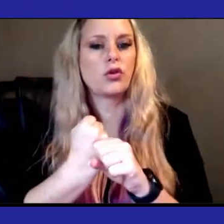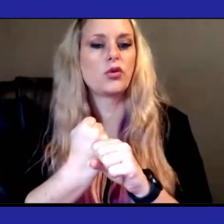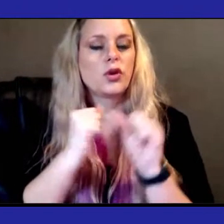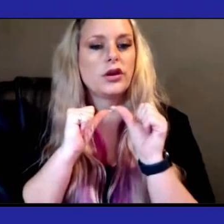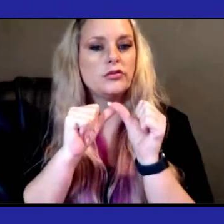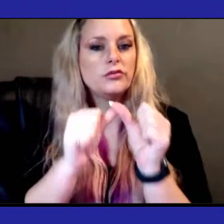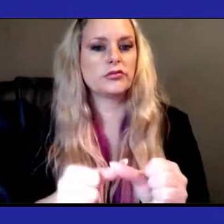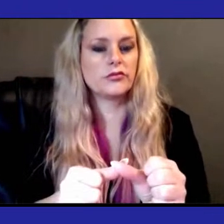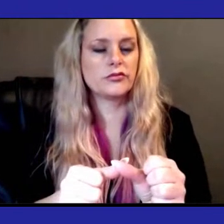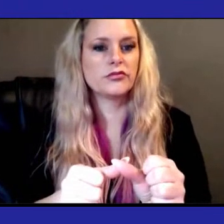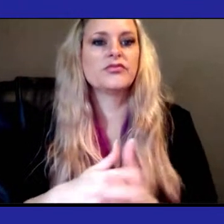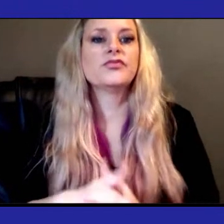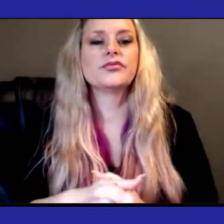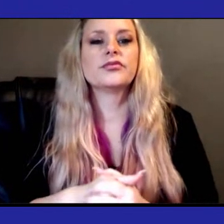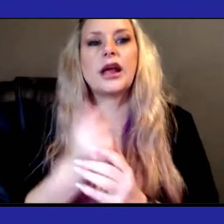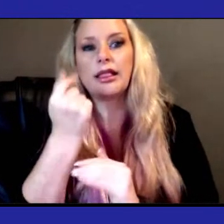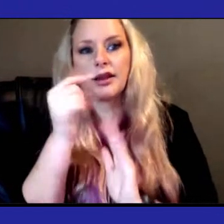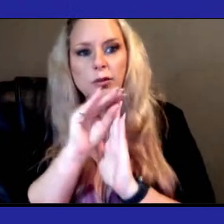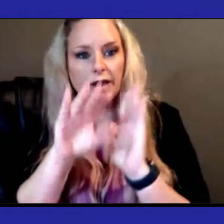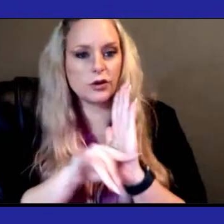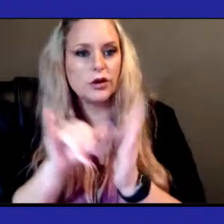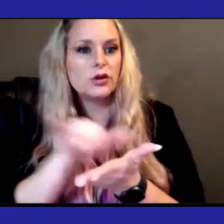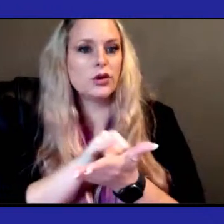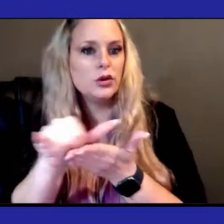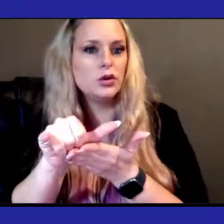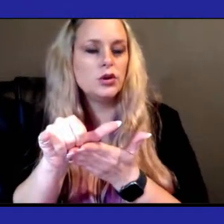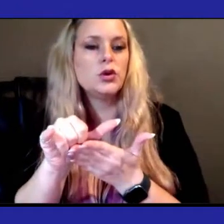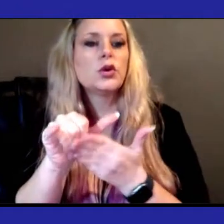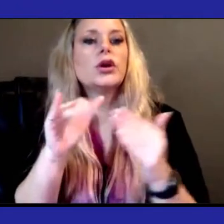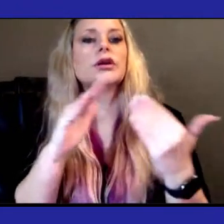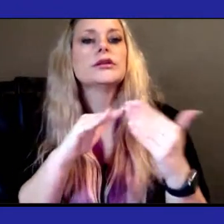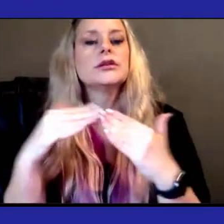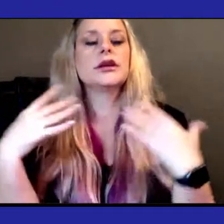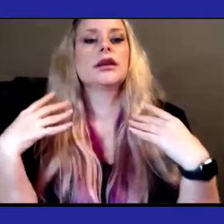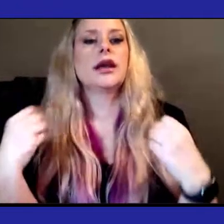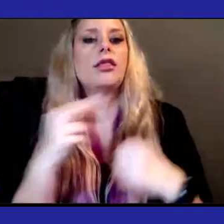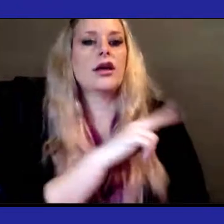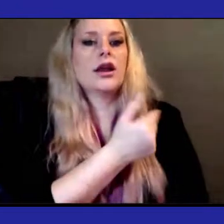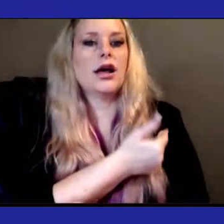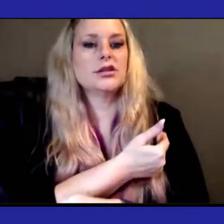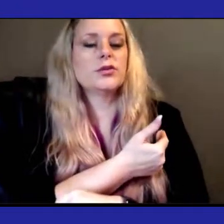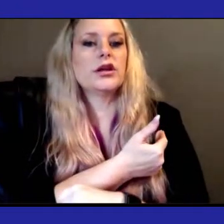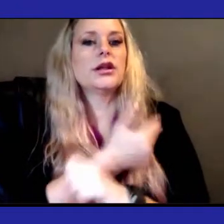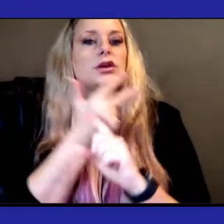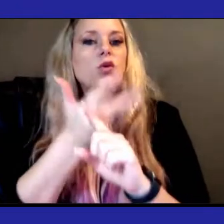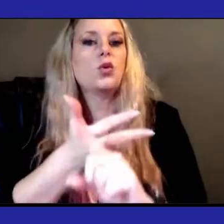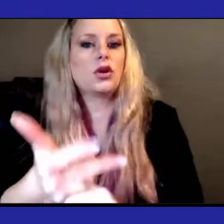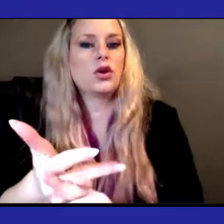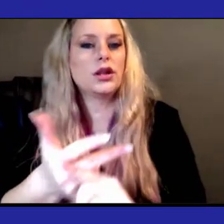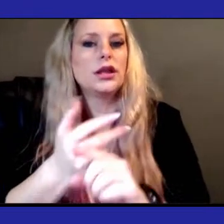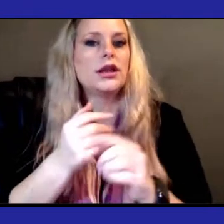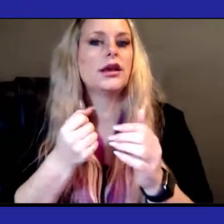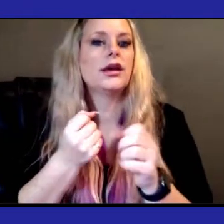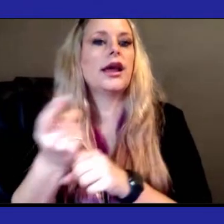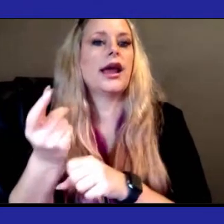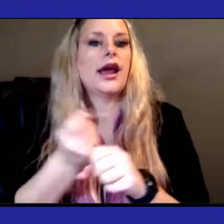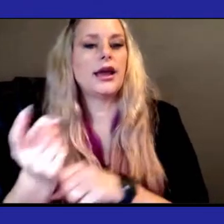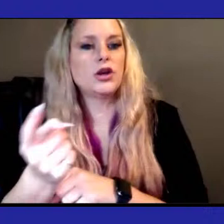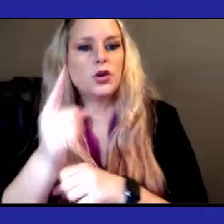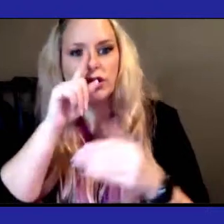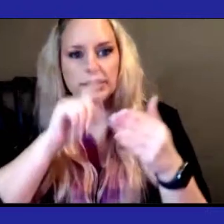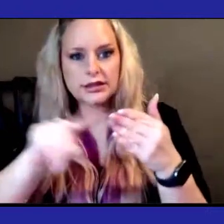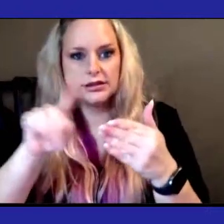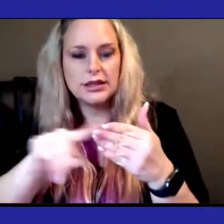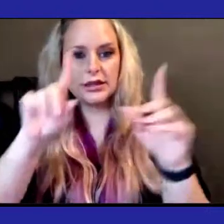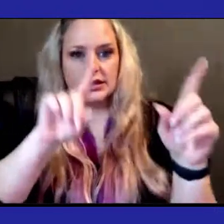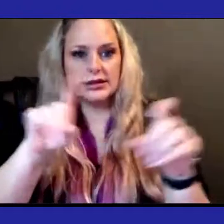A little bit of the background. New York City Health and Hospitals is mandated quarterly, semi-annually, and annual inspections of testing of all of our fire alarm system